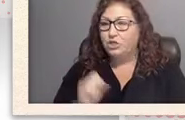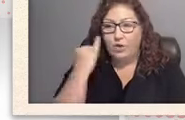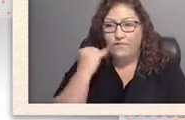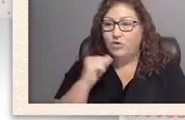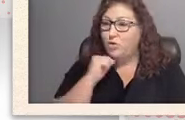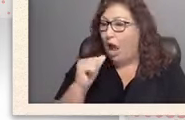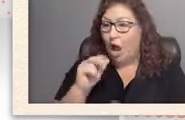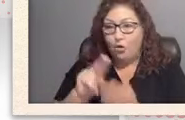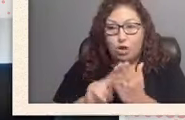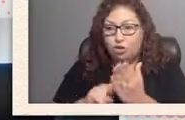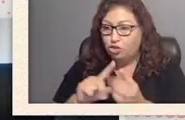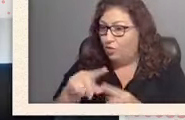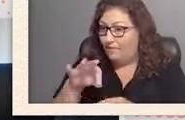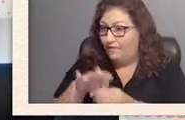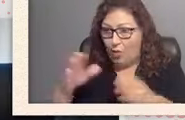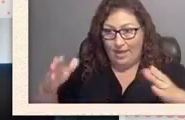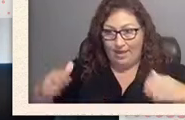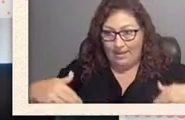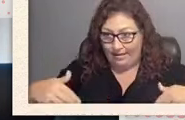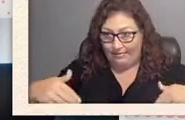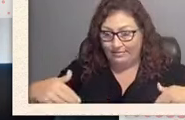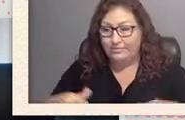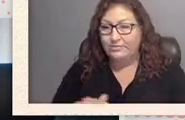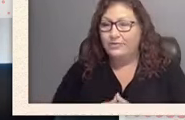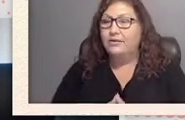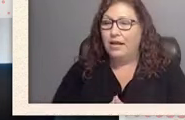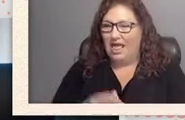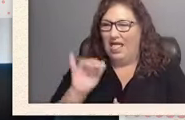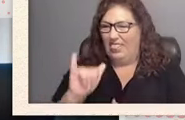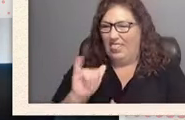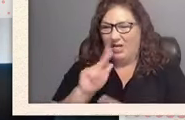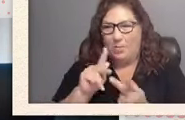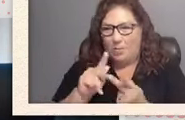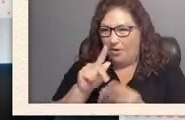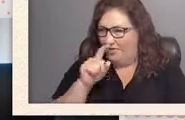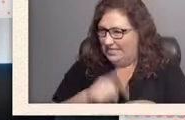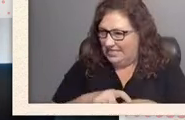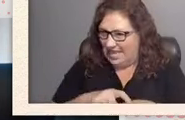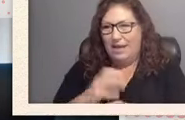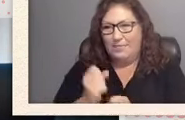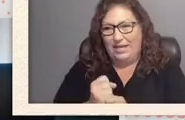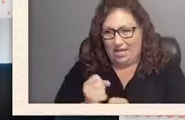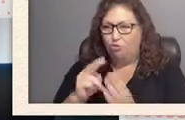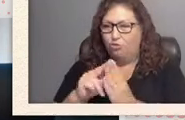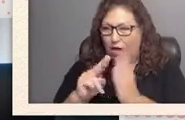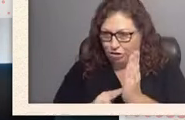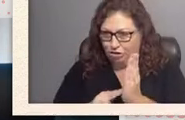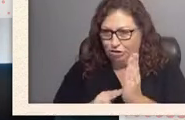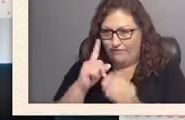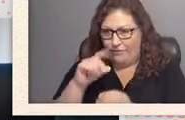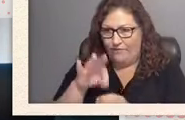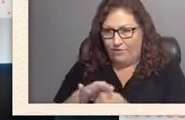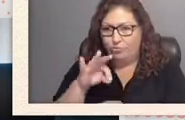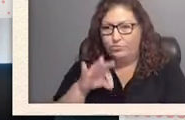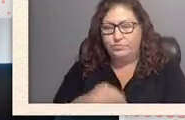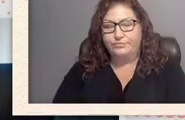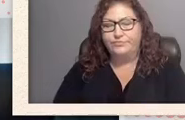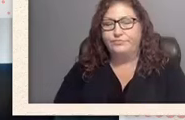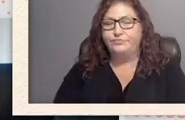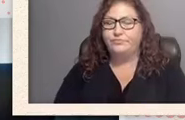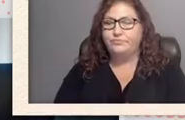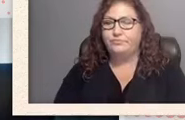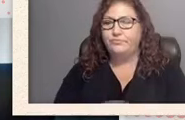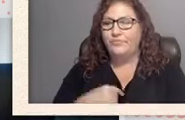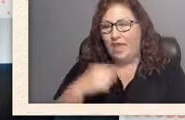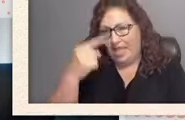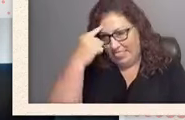to vote yet, this would be a perfect time to get registered. And I think I'm going